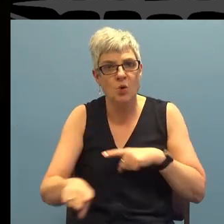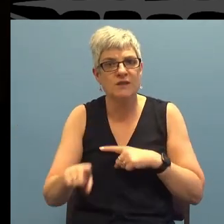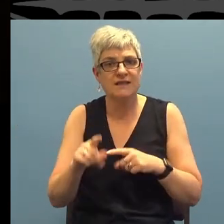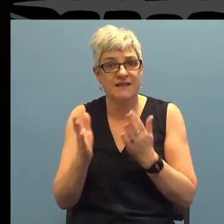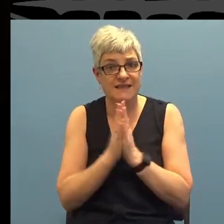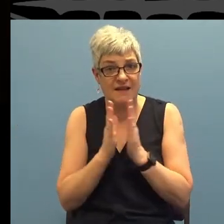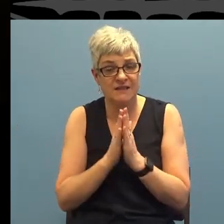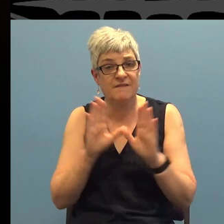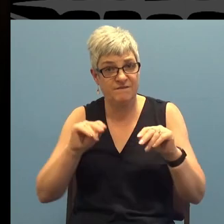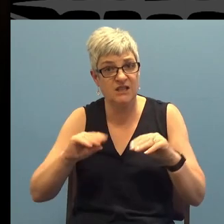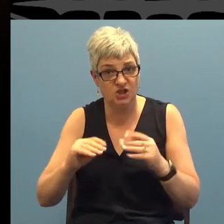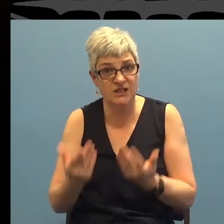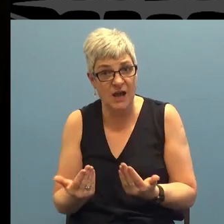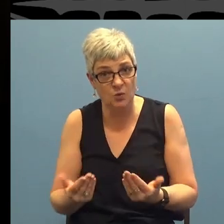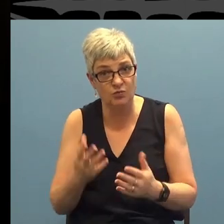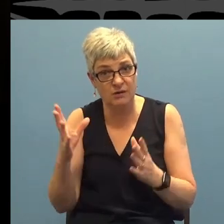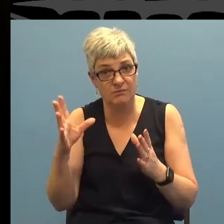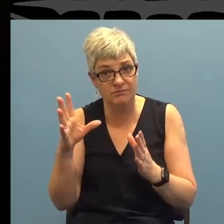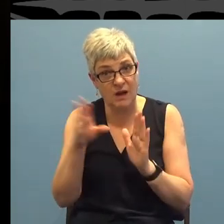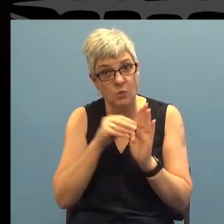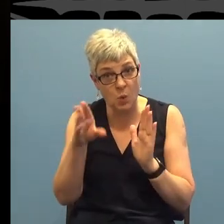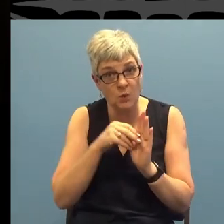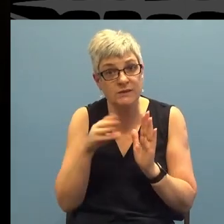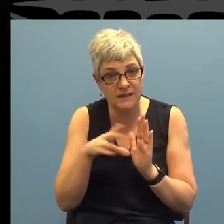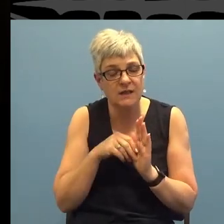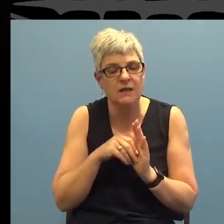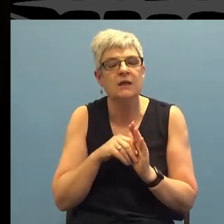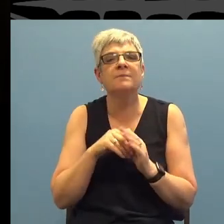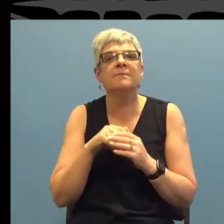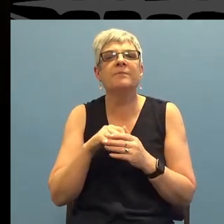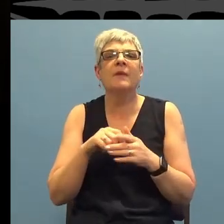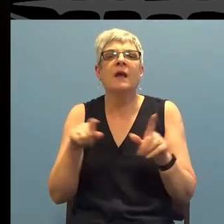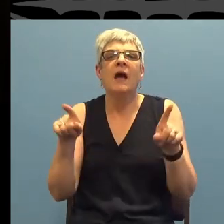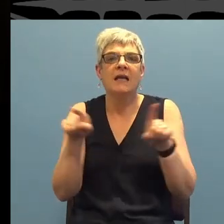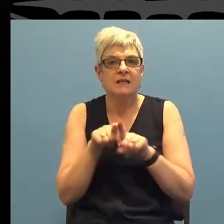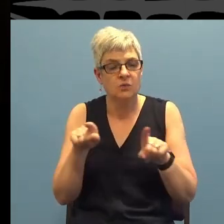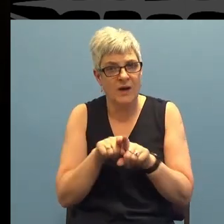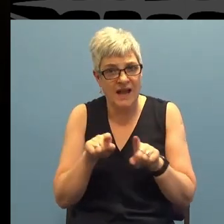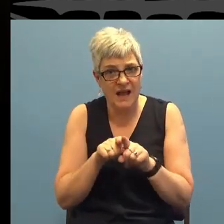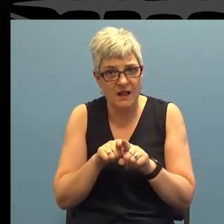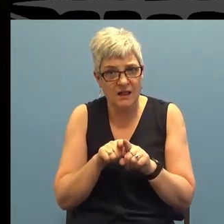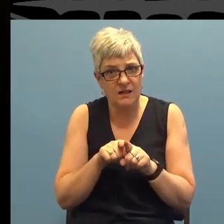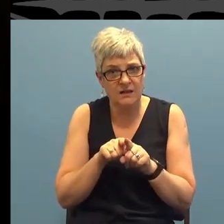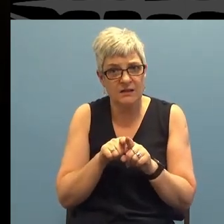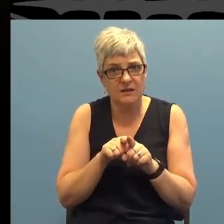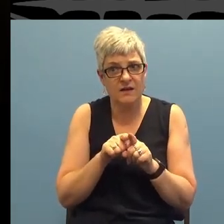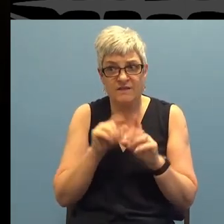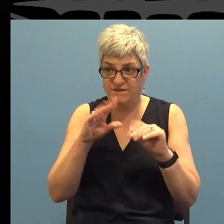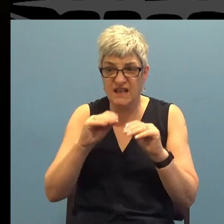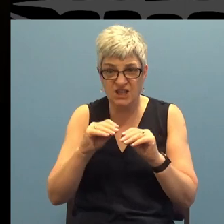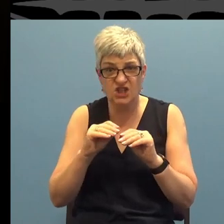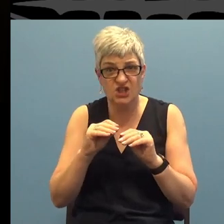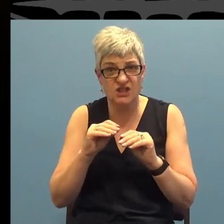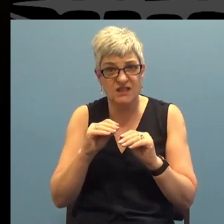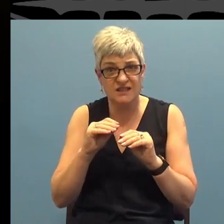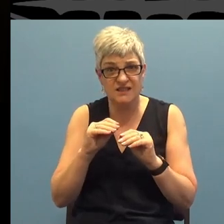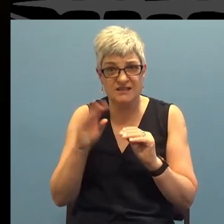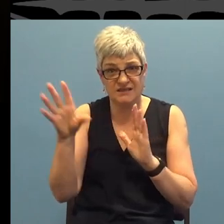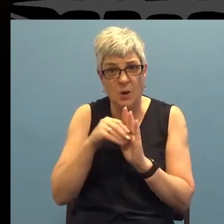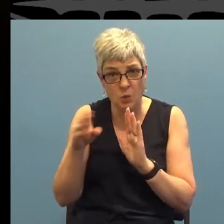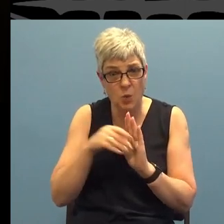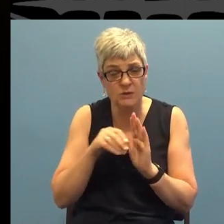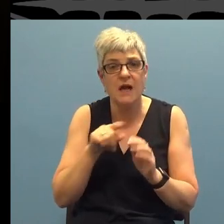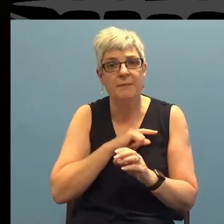And also they have been done because for those who do not have internet access,